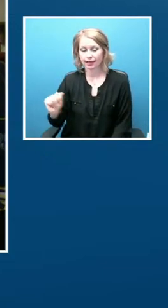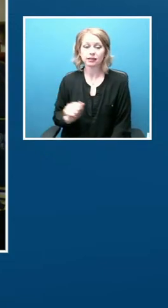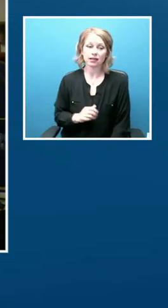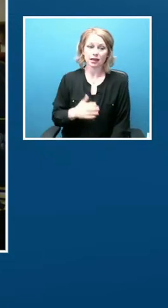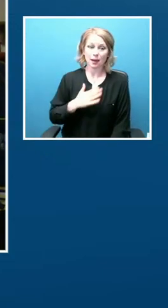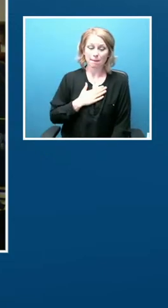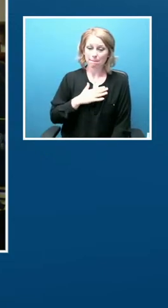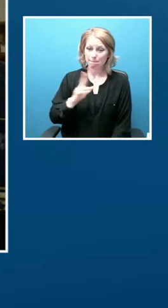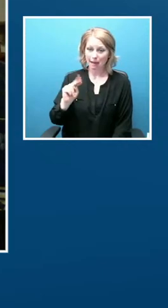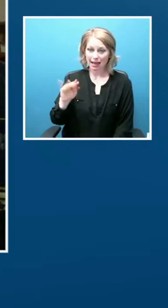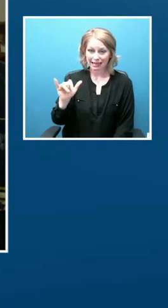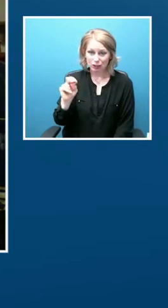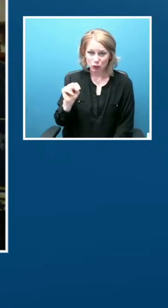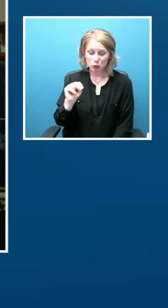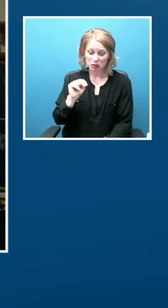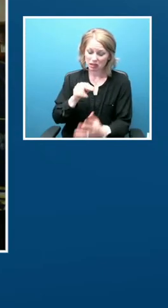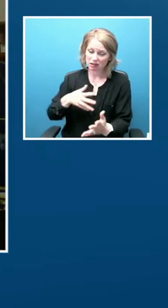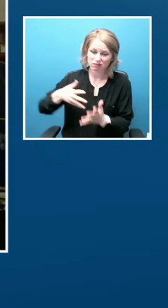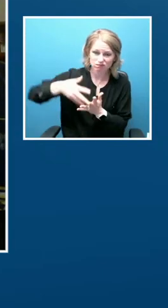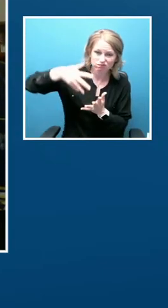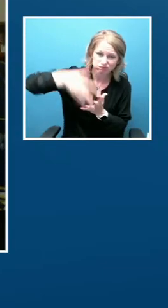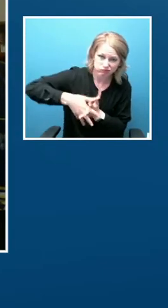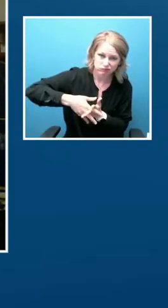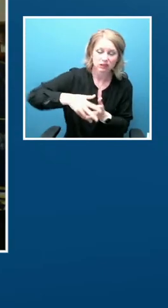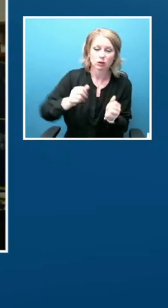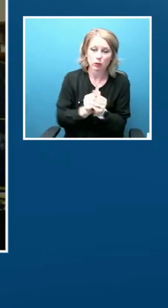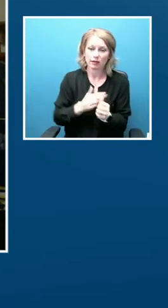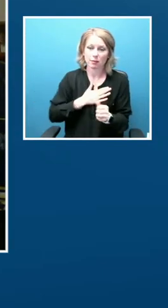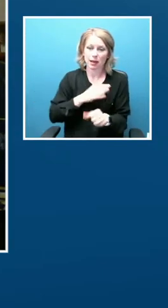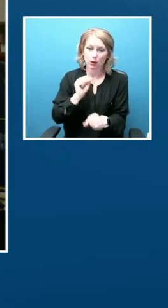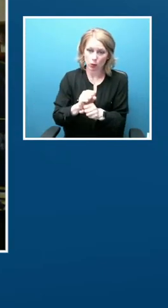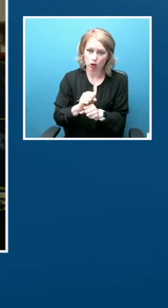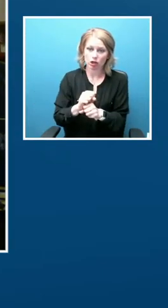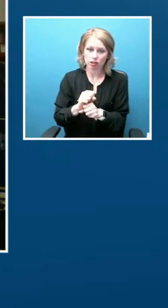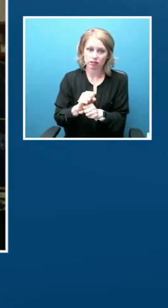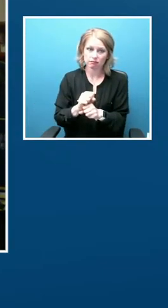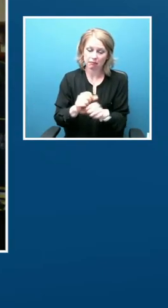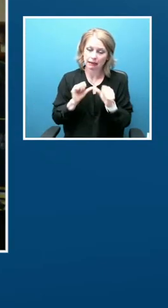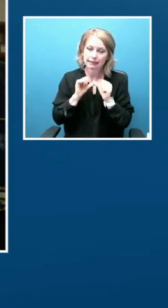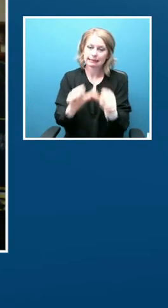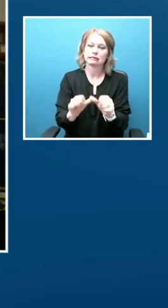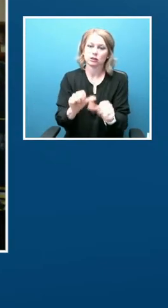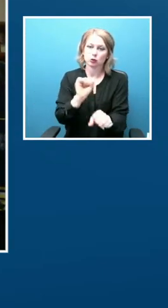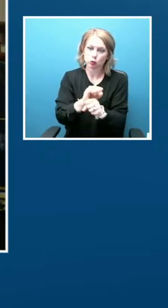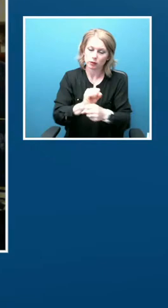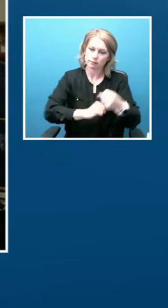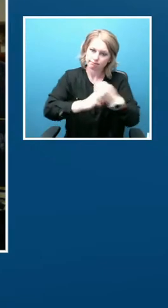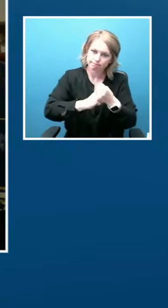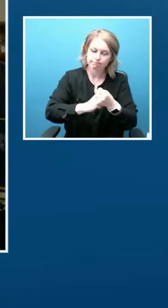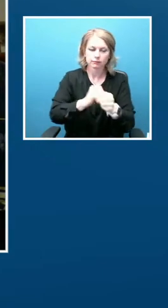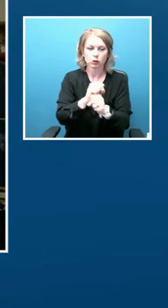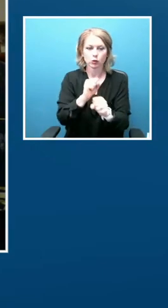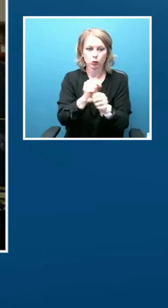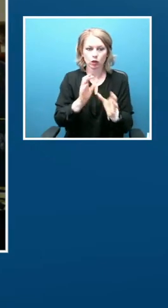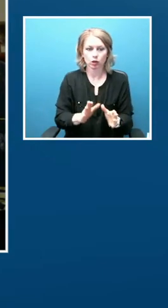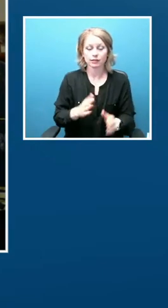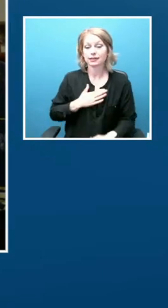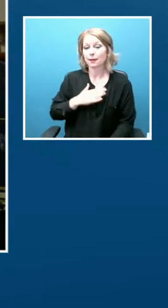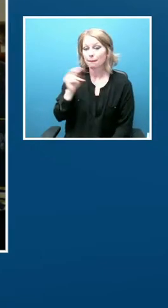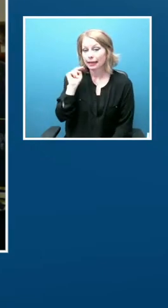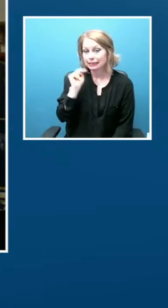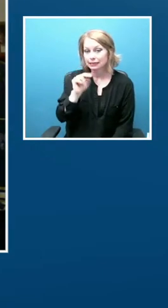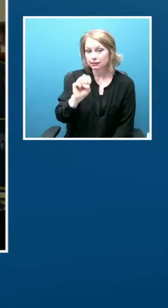are deeply threaded into the work that I continue to do for the workers of this state. When my nieces, Sarah